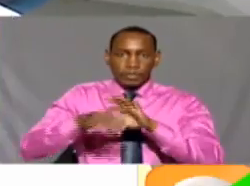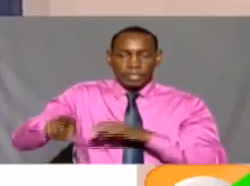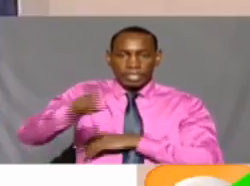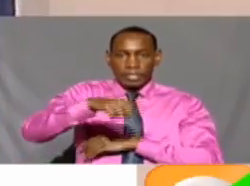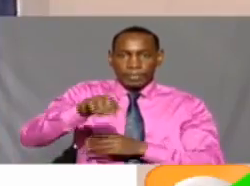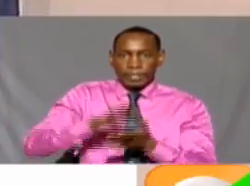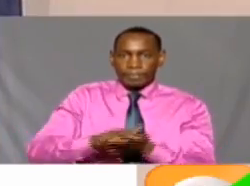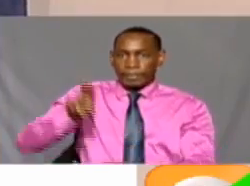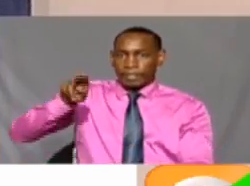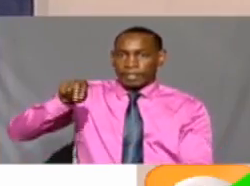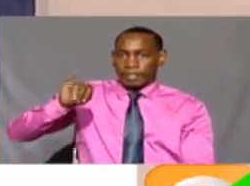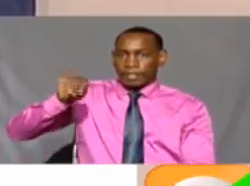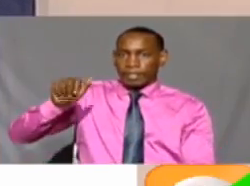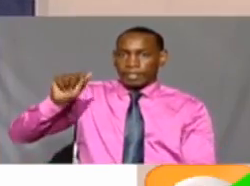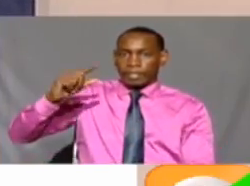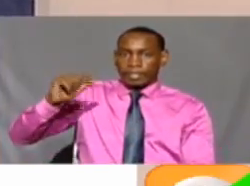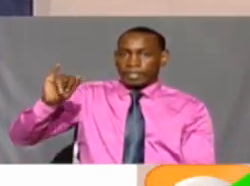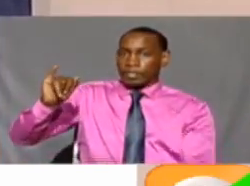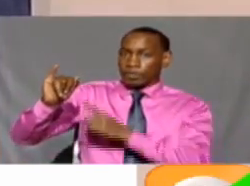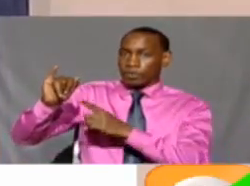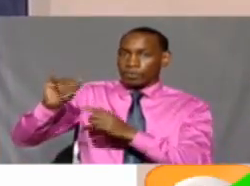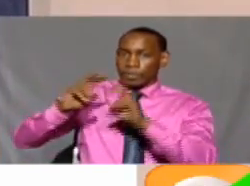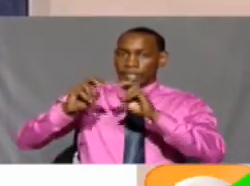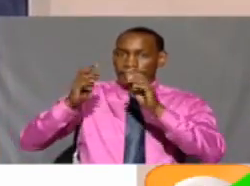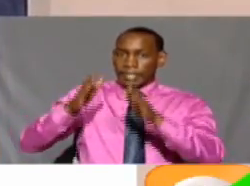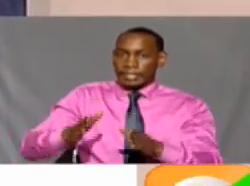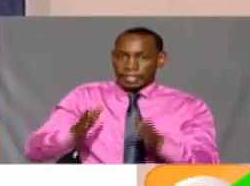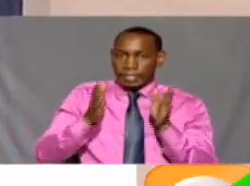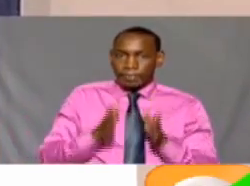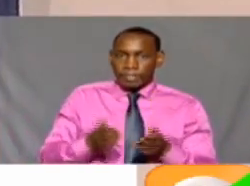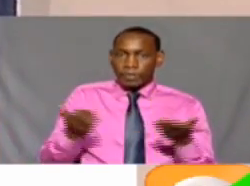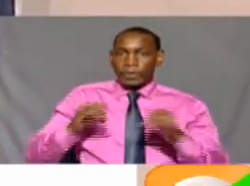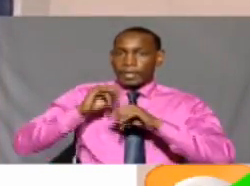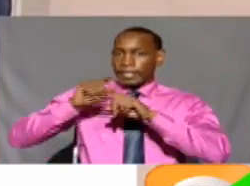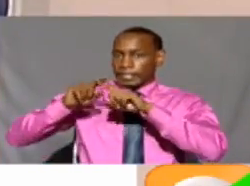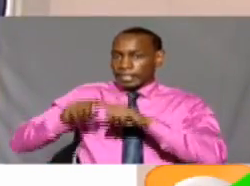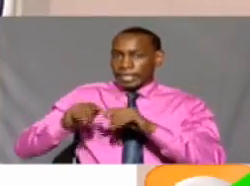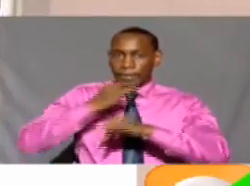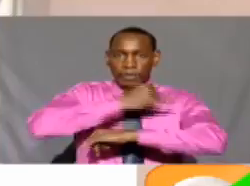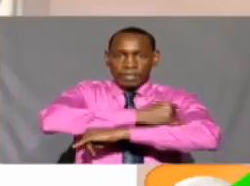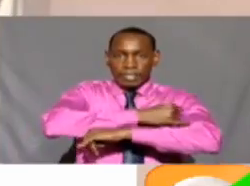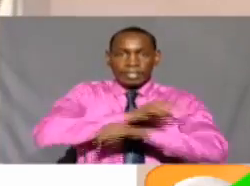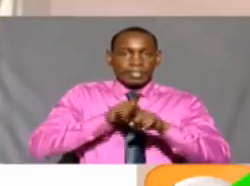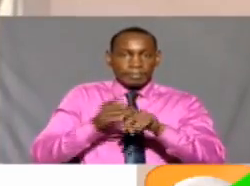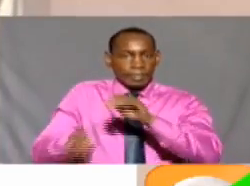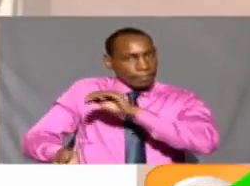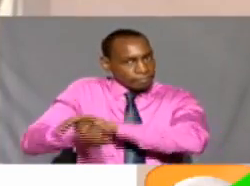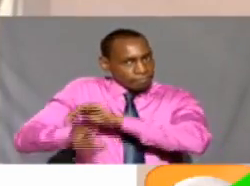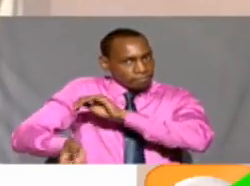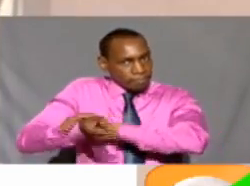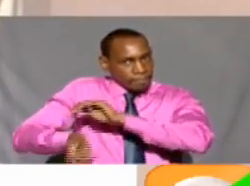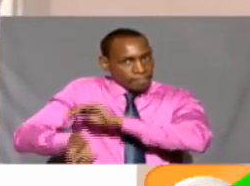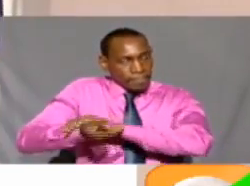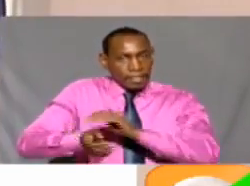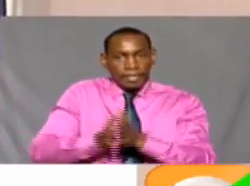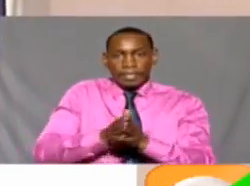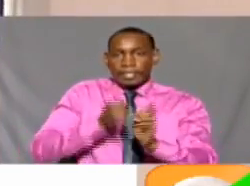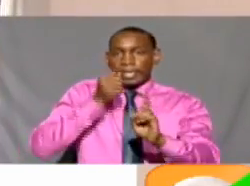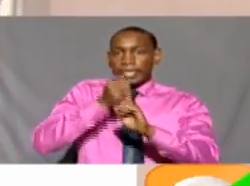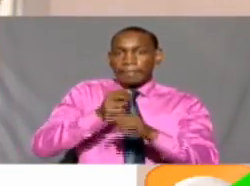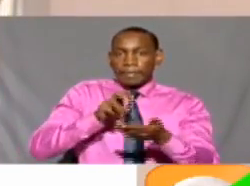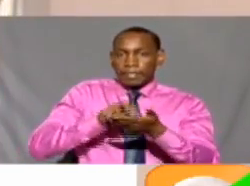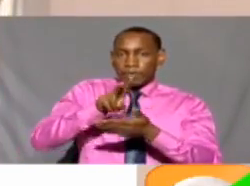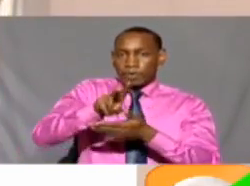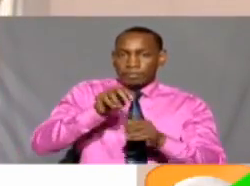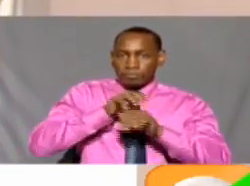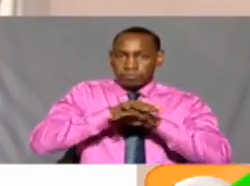Njagi, ladies and gentlemen, he's a research fellow at Tegemeo Institute, just explaining to us the effects of the locust